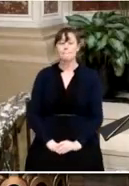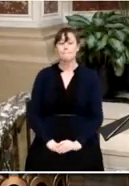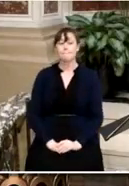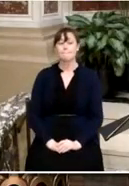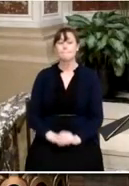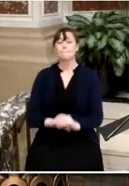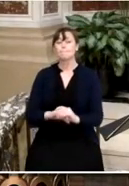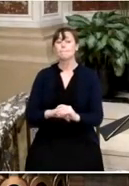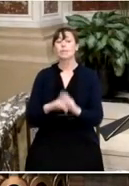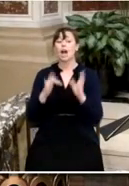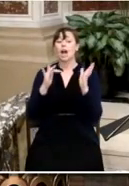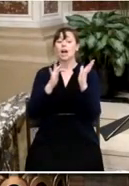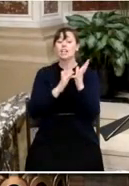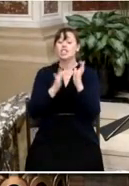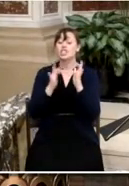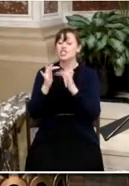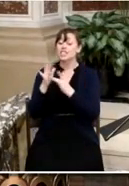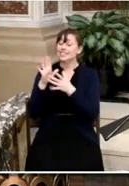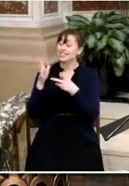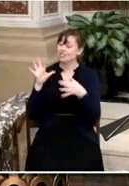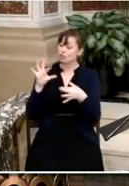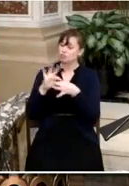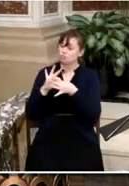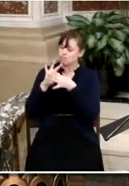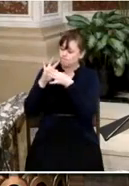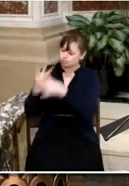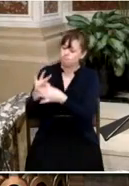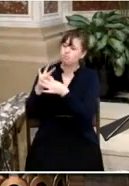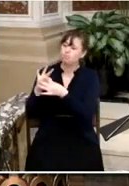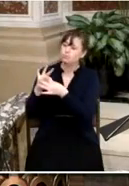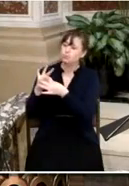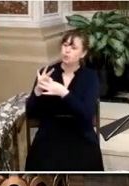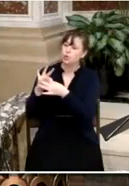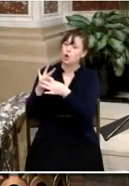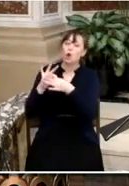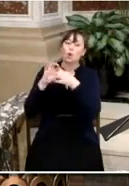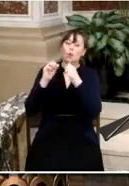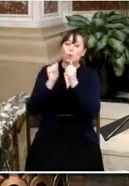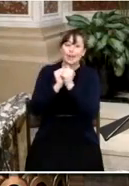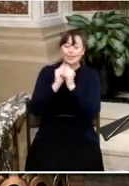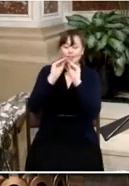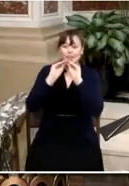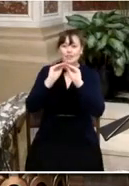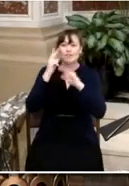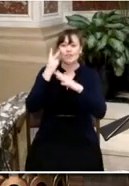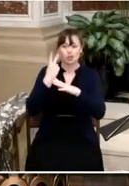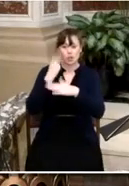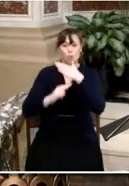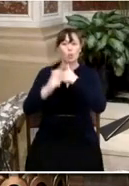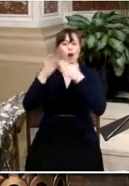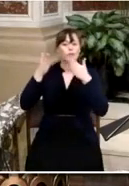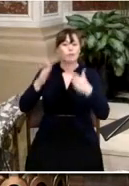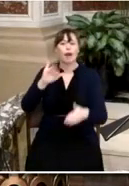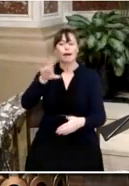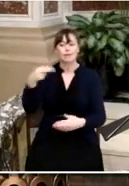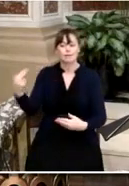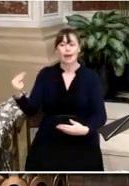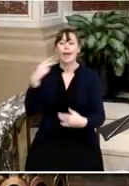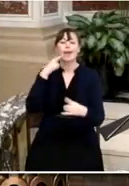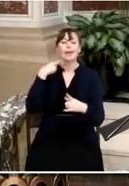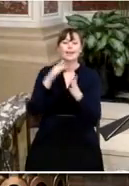Jesus' thorough connection with the vision of the prophet Isaiah is the